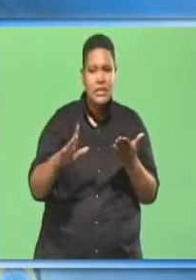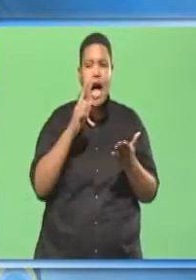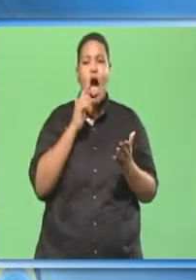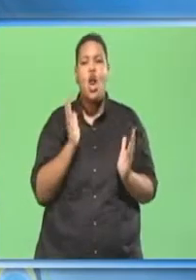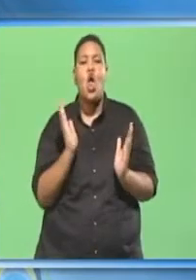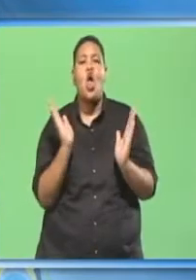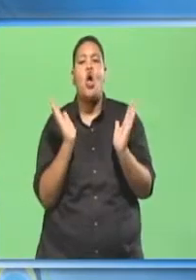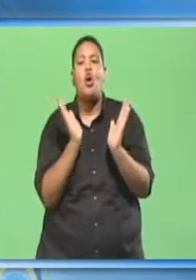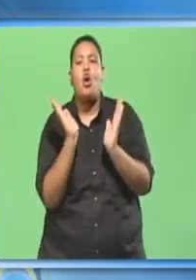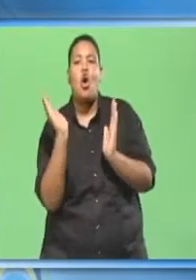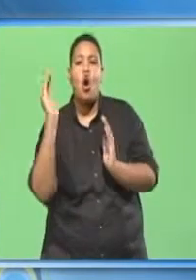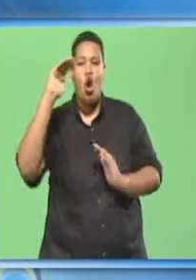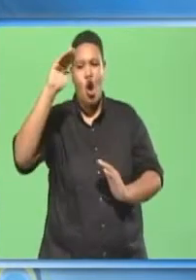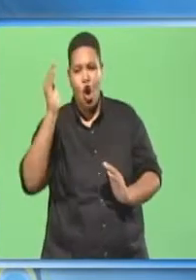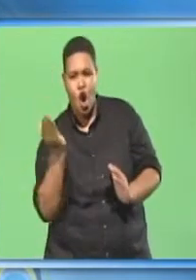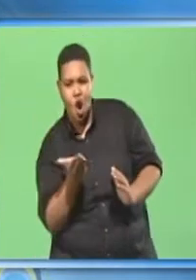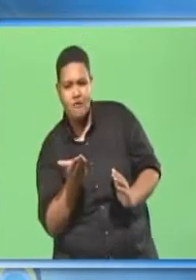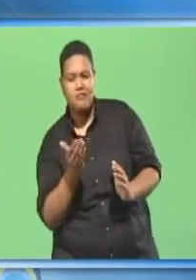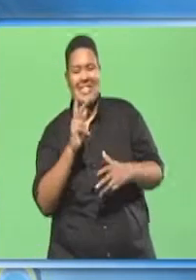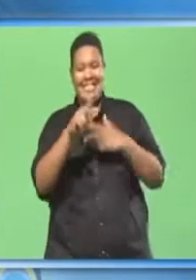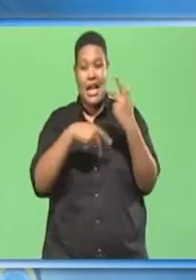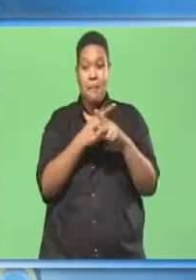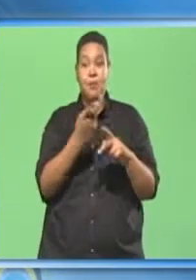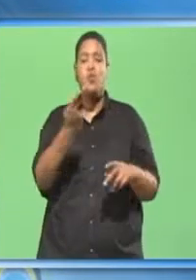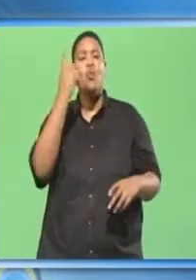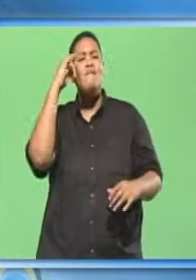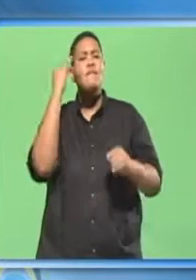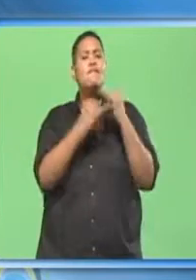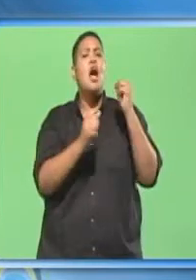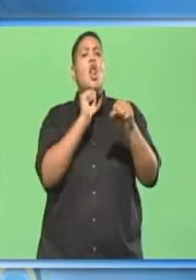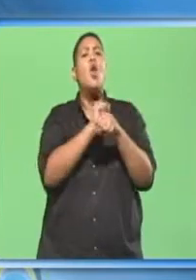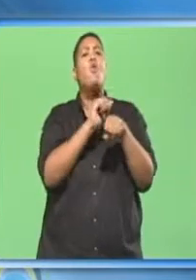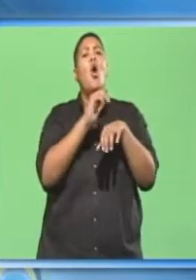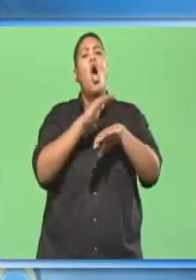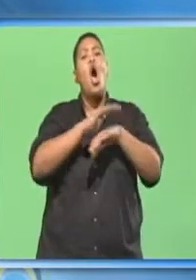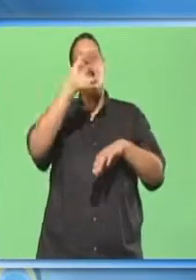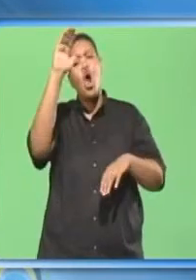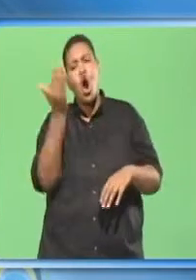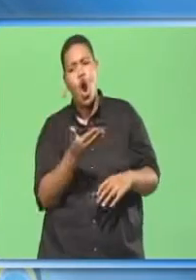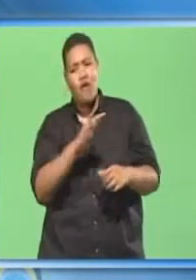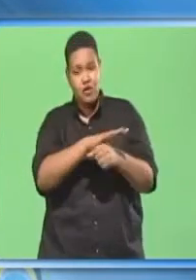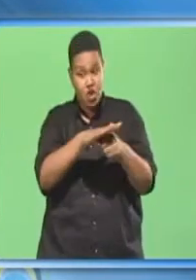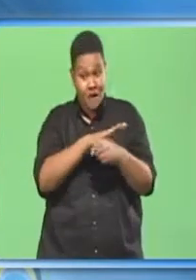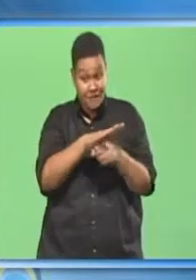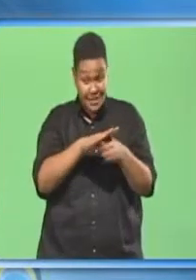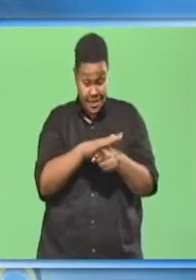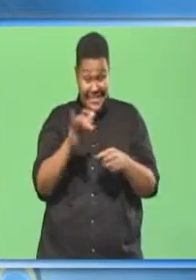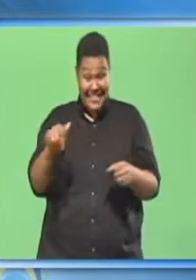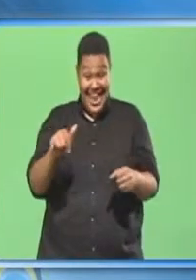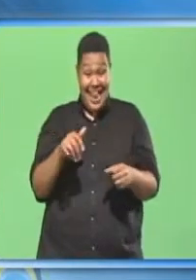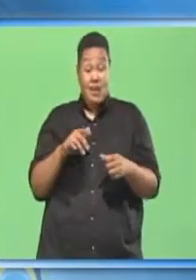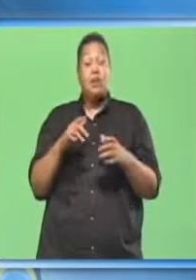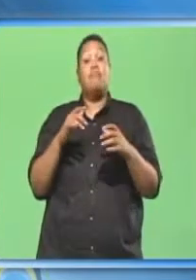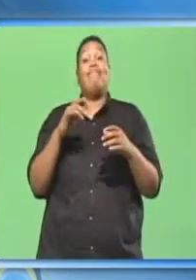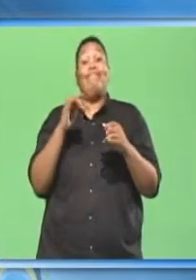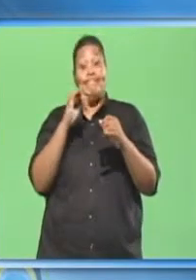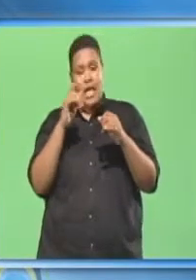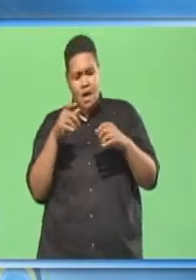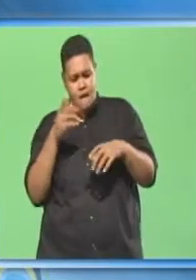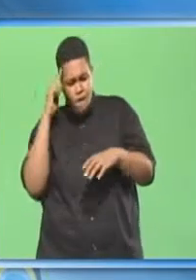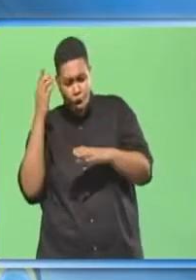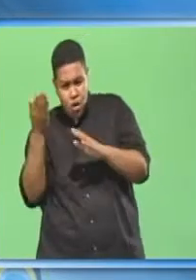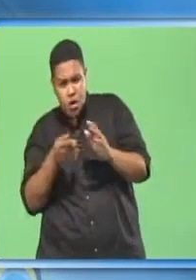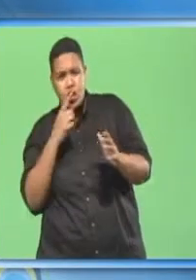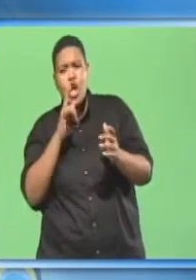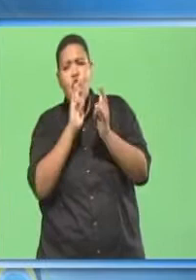curved bottom type. These are used for the final work on curved surfaces. The blade of the spoke shave is adjusted by means